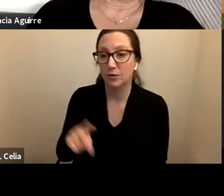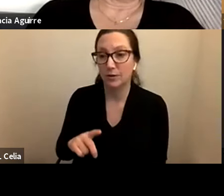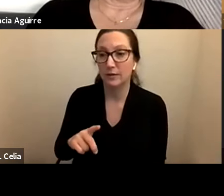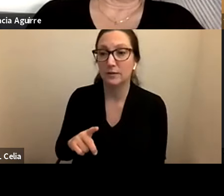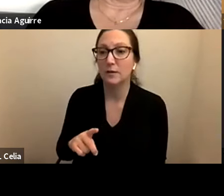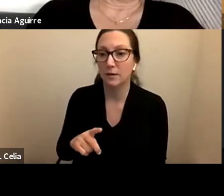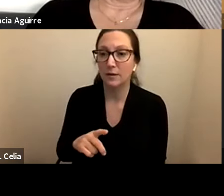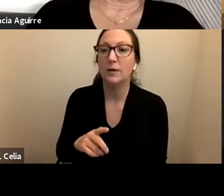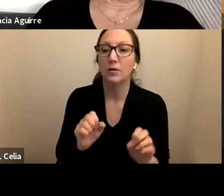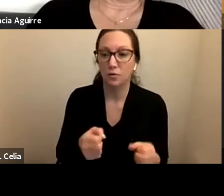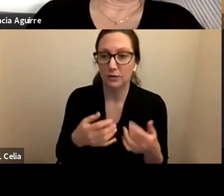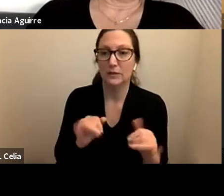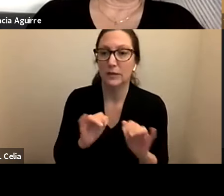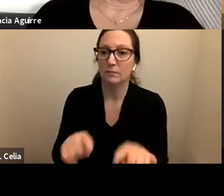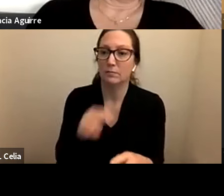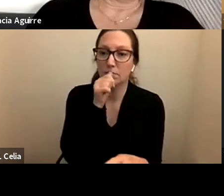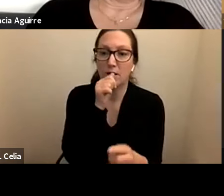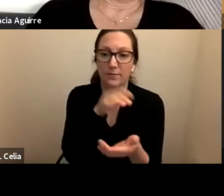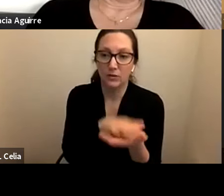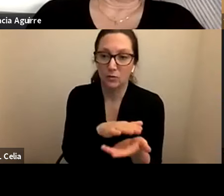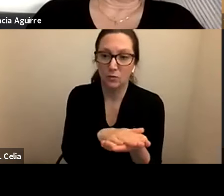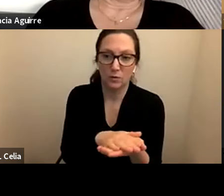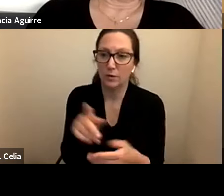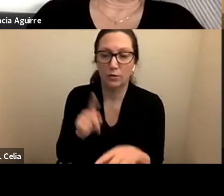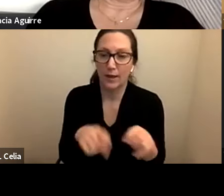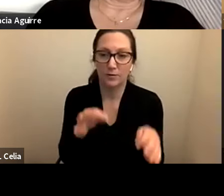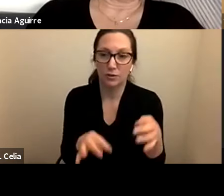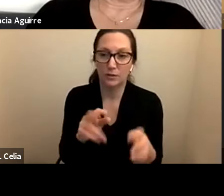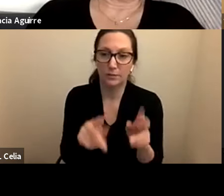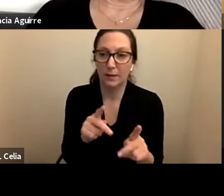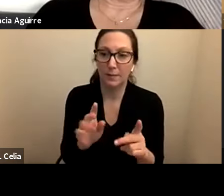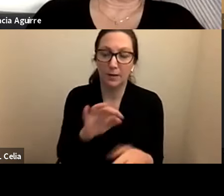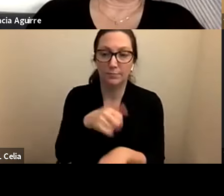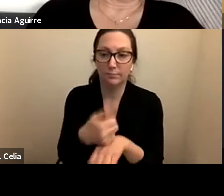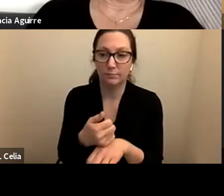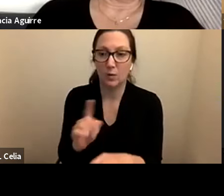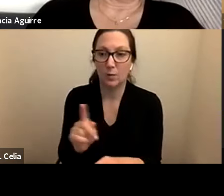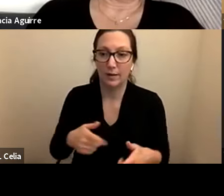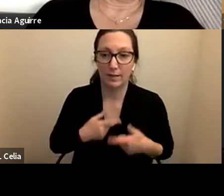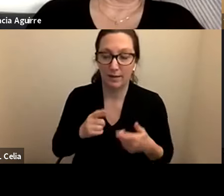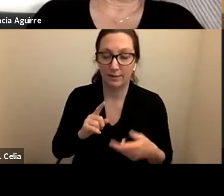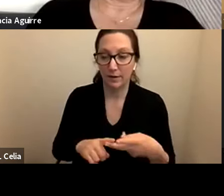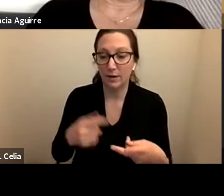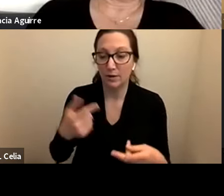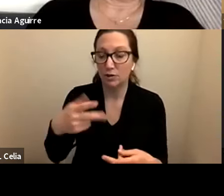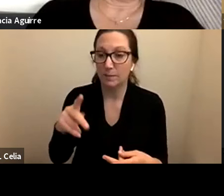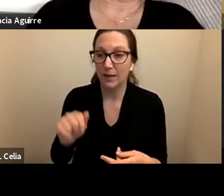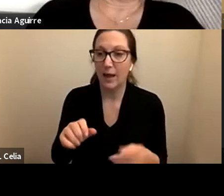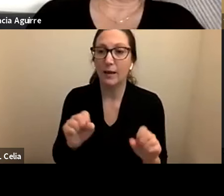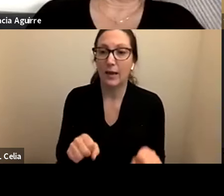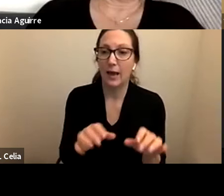still afford to attend an expensive private school. You cannot judge people based on where they live. Secondly, GPA can be a measure